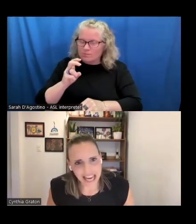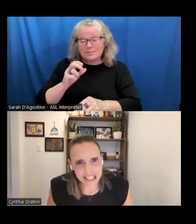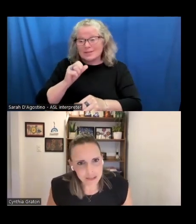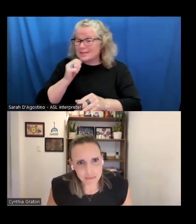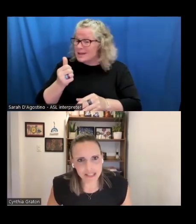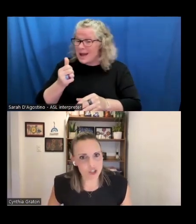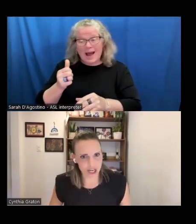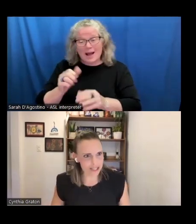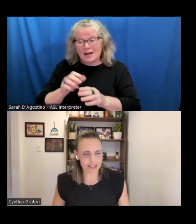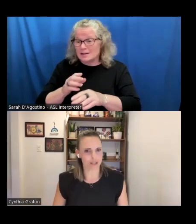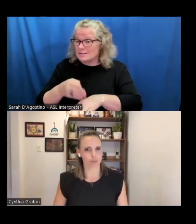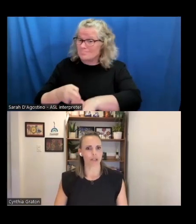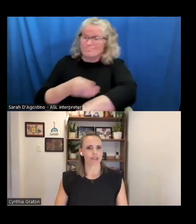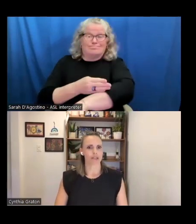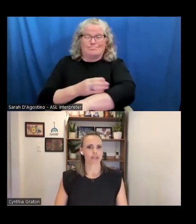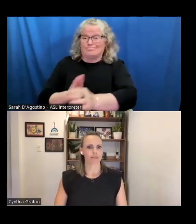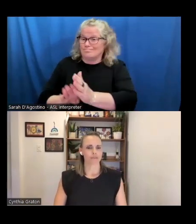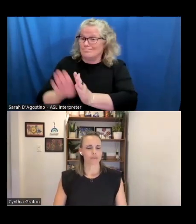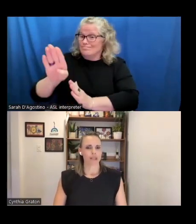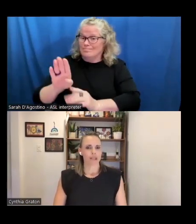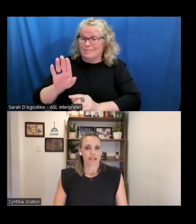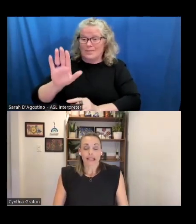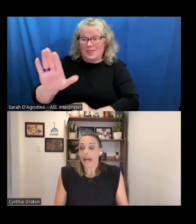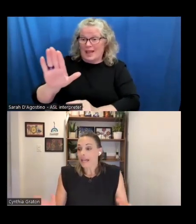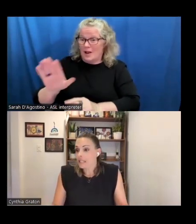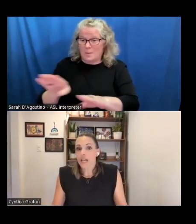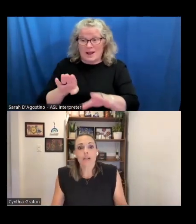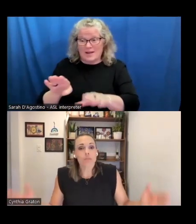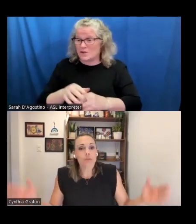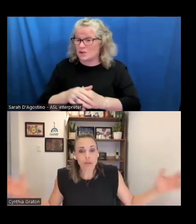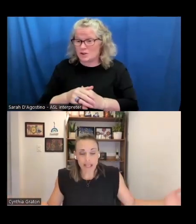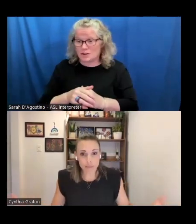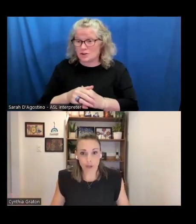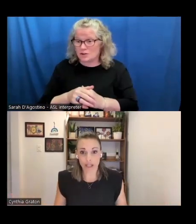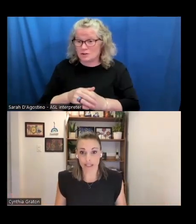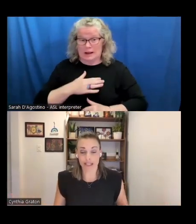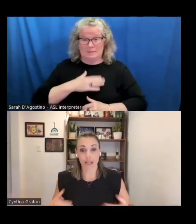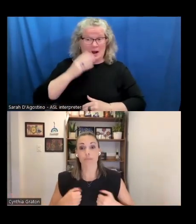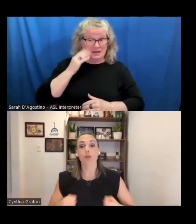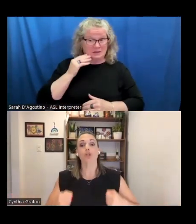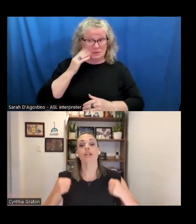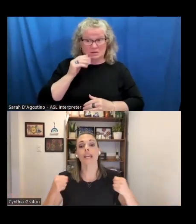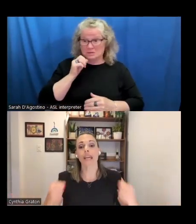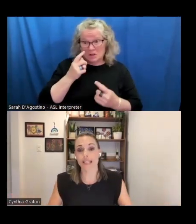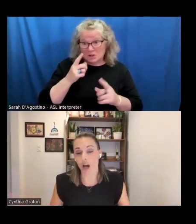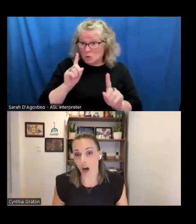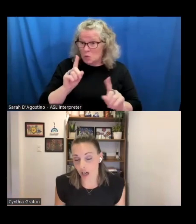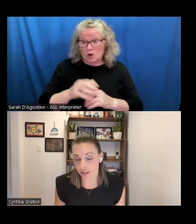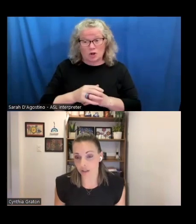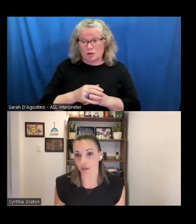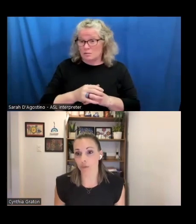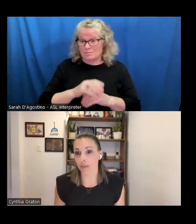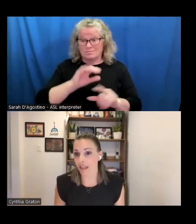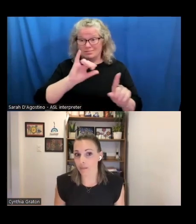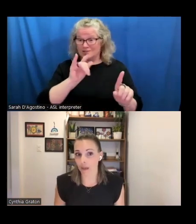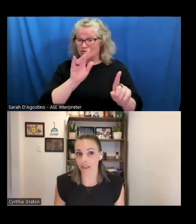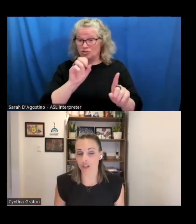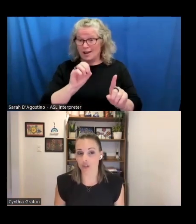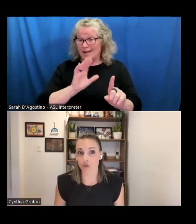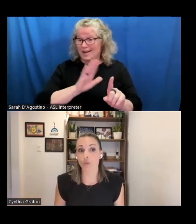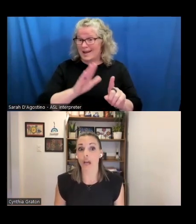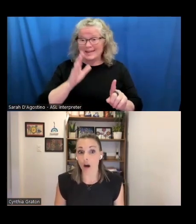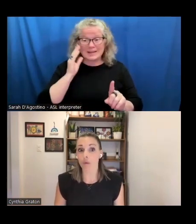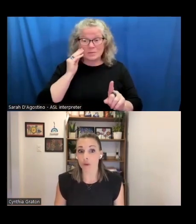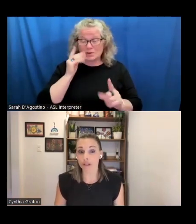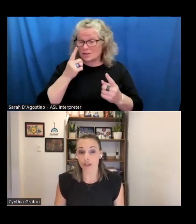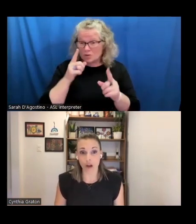That hasn't been Jake's experience. That has not been my experience, that pushing kids harder to meet